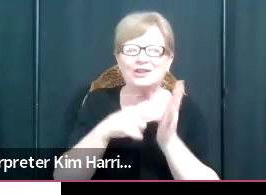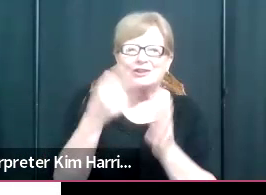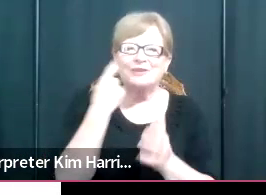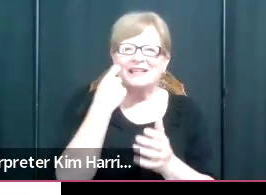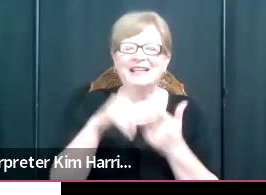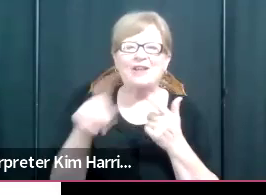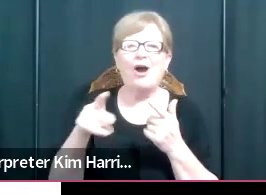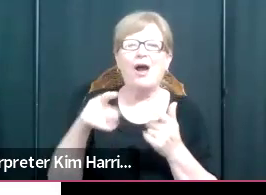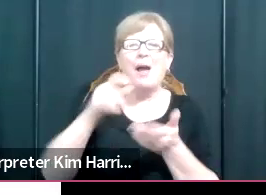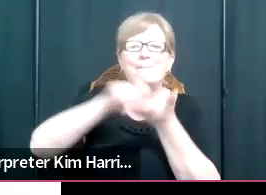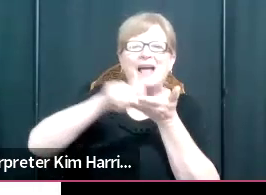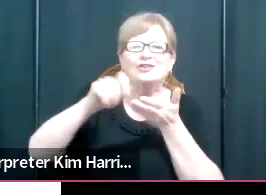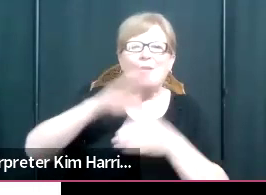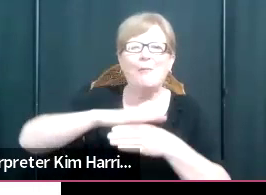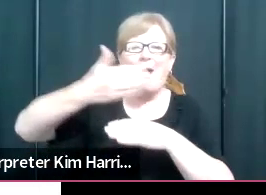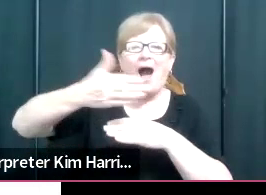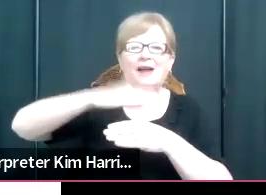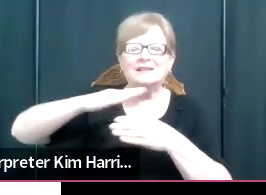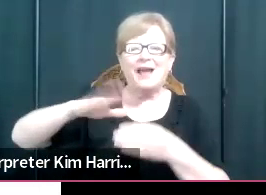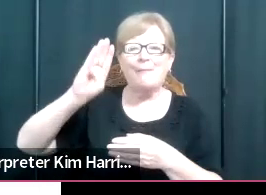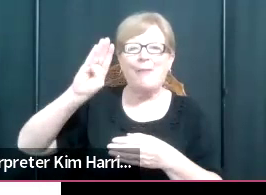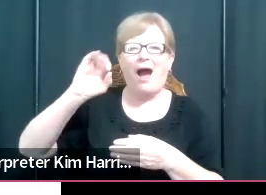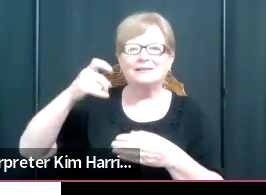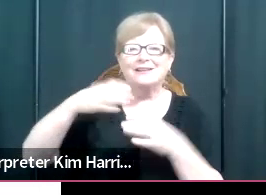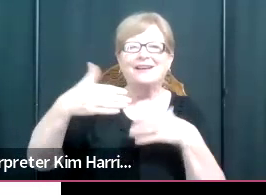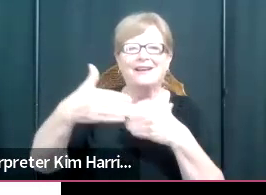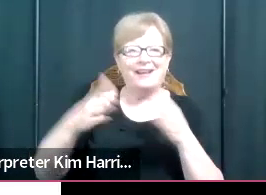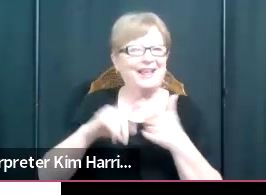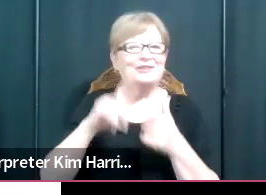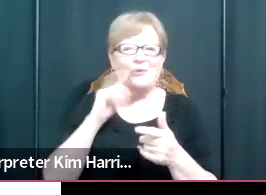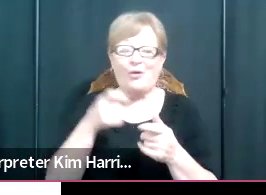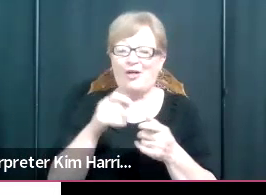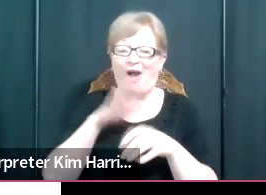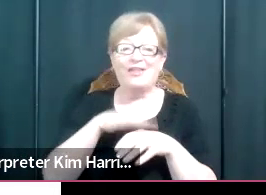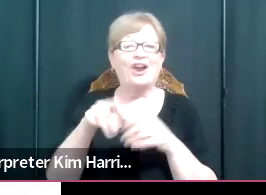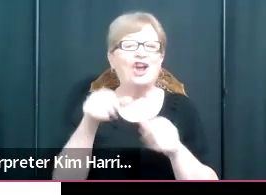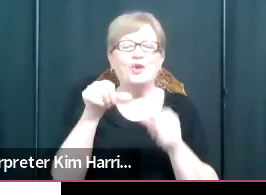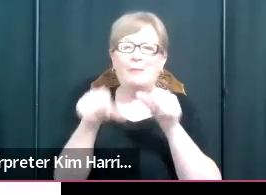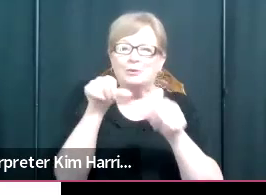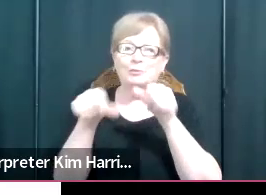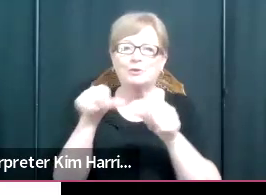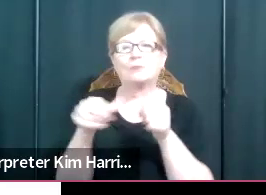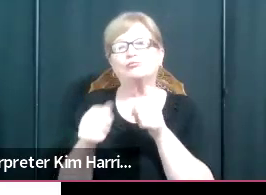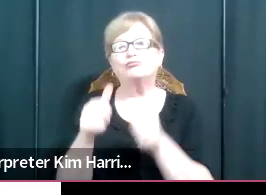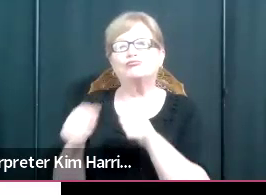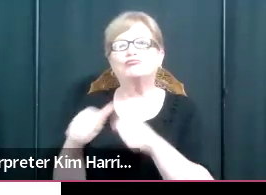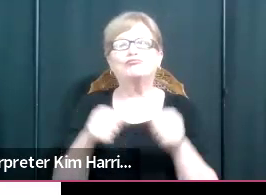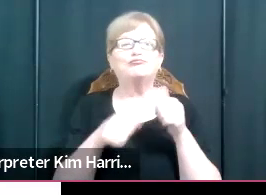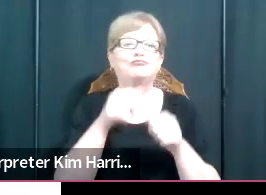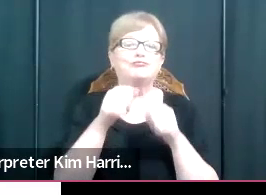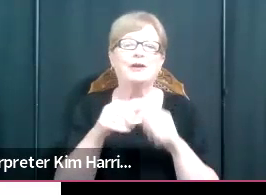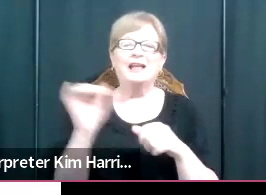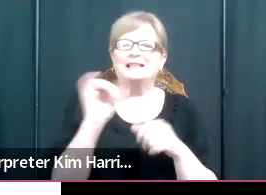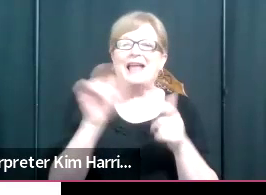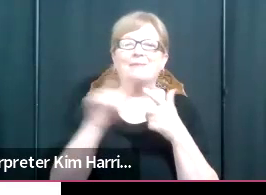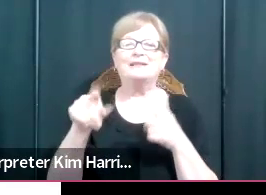those in there. So those can be a nice option if you like to have that feeling of pushing things. It's kind of like the endlessly reusable bubble wrap,